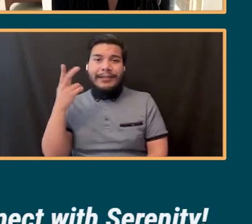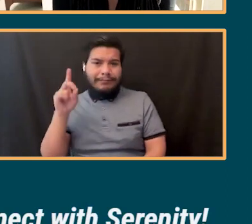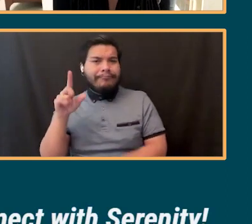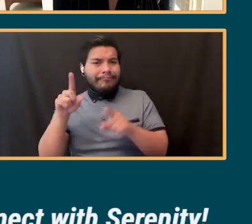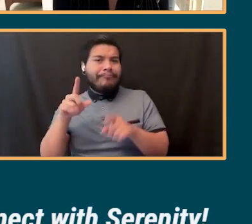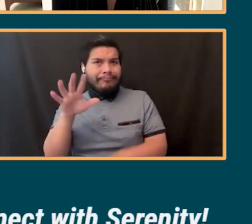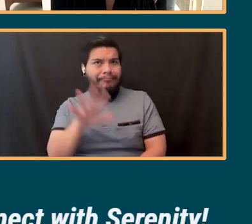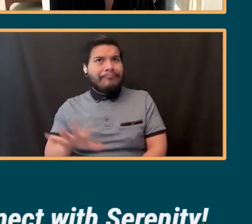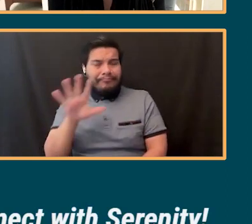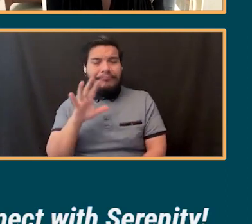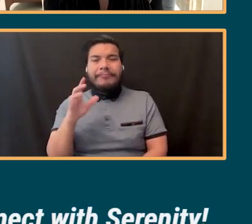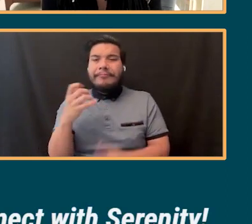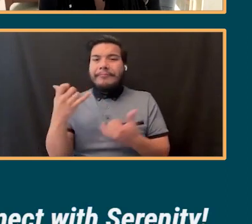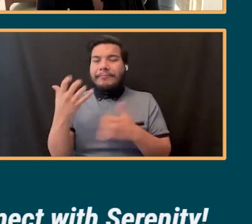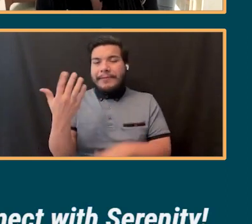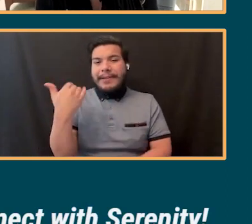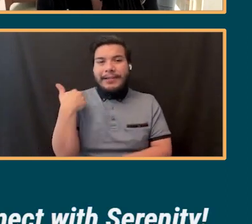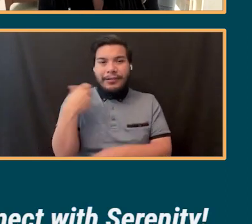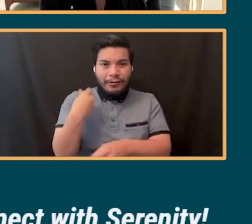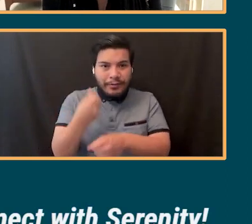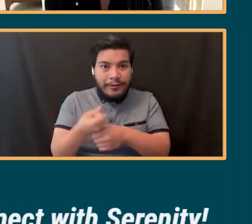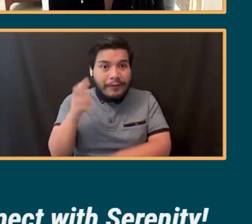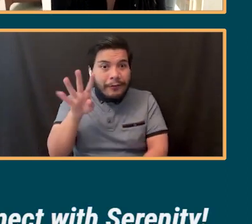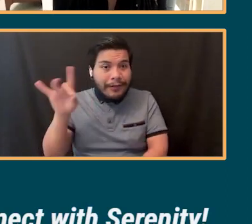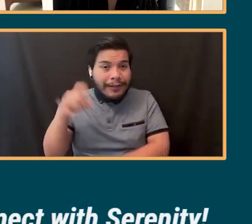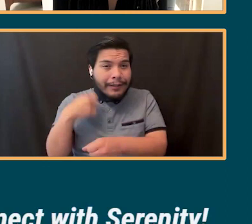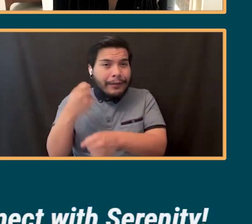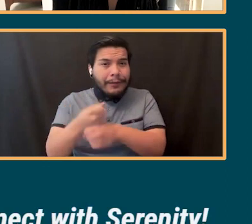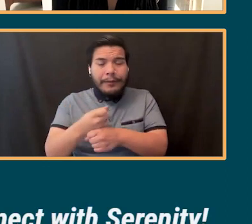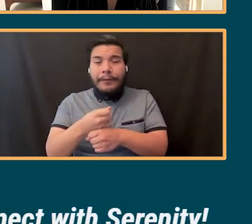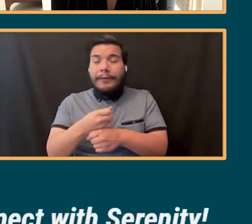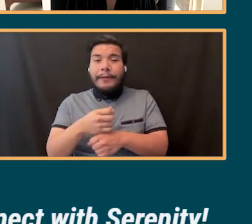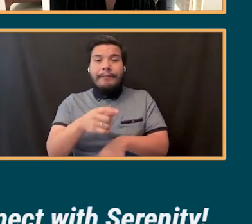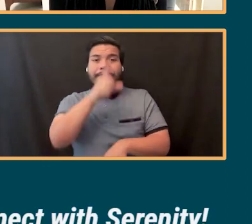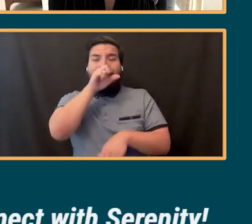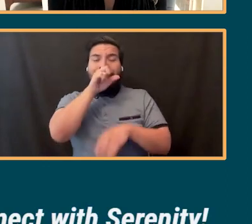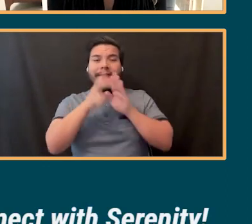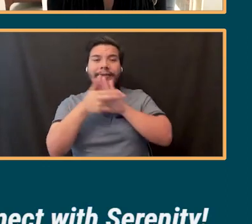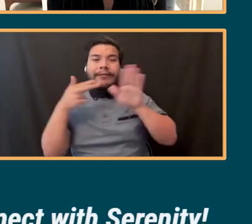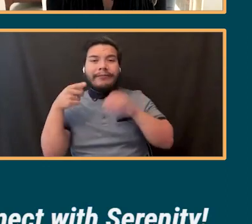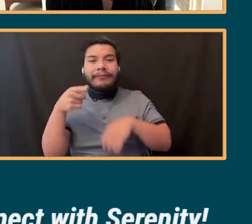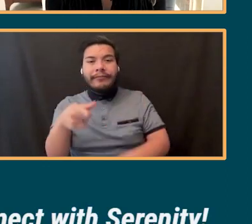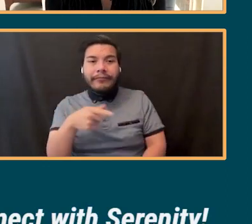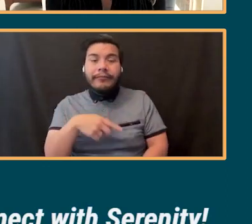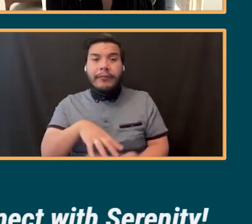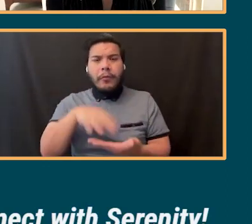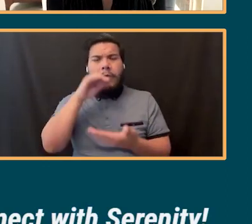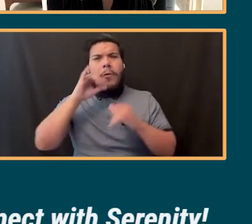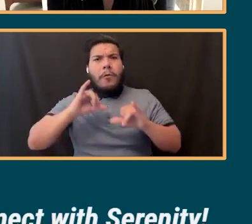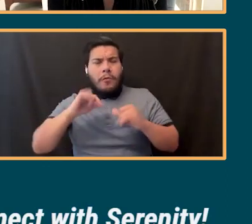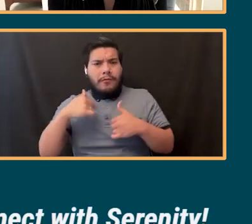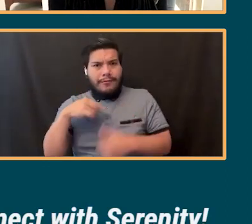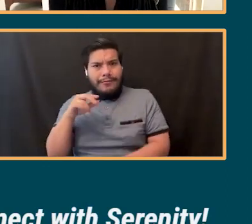last year after 48 years of being undiagnosed. For Serenity, learning about her neurodivergence has been a